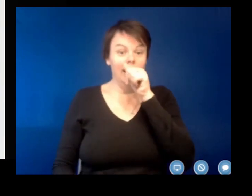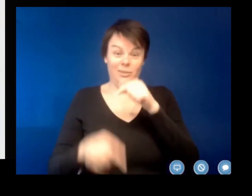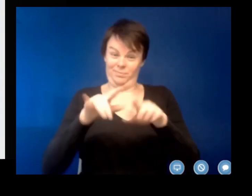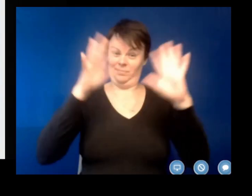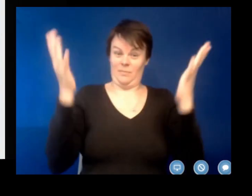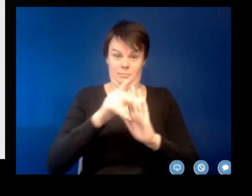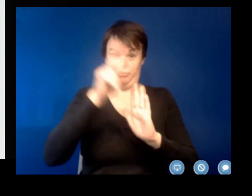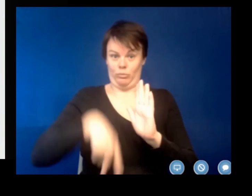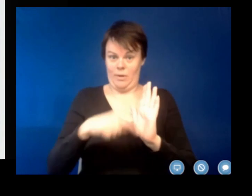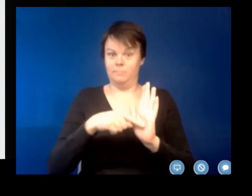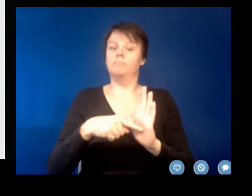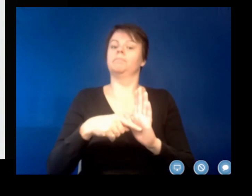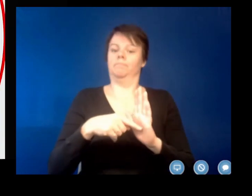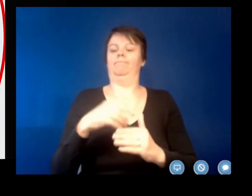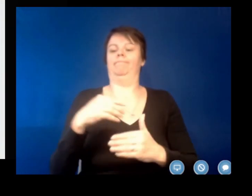However,